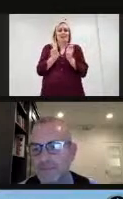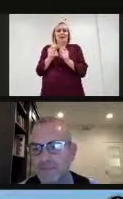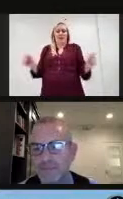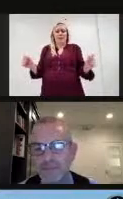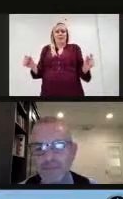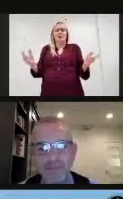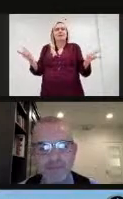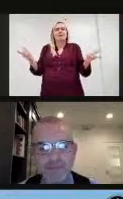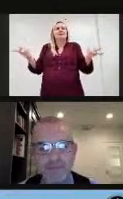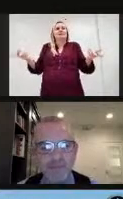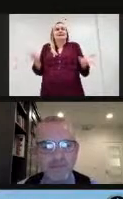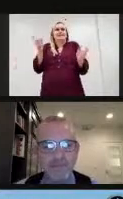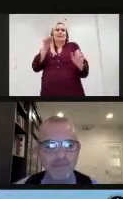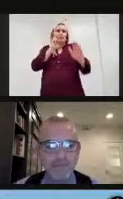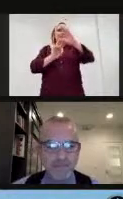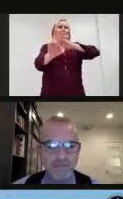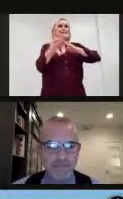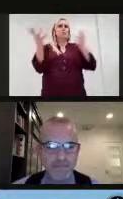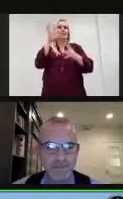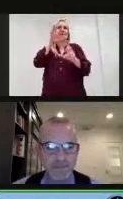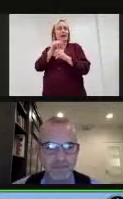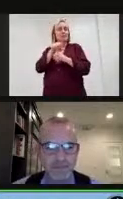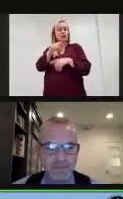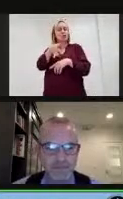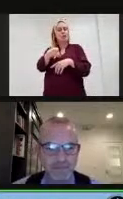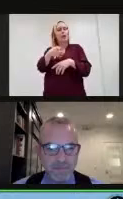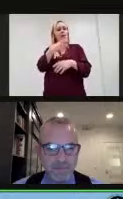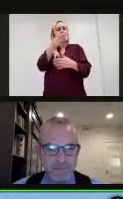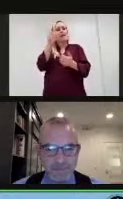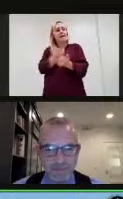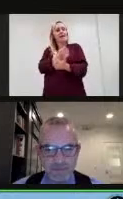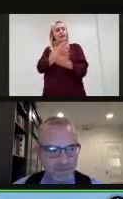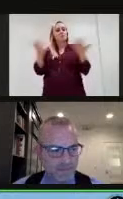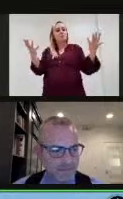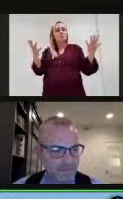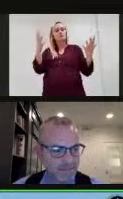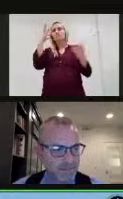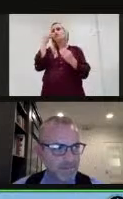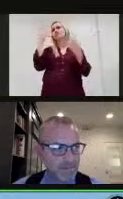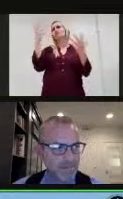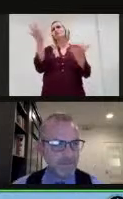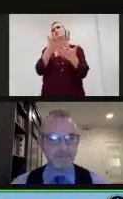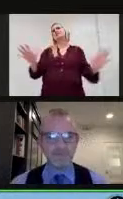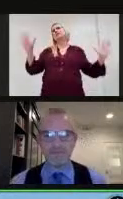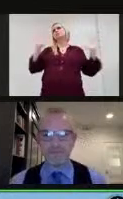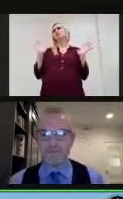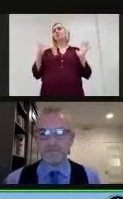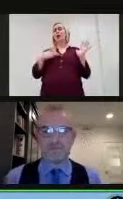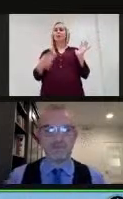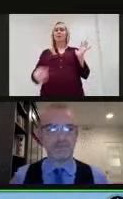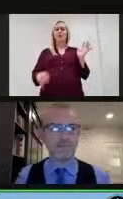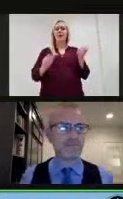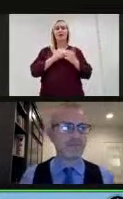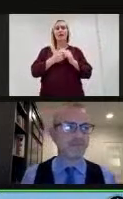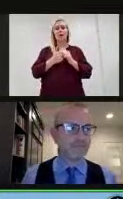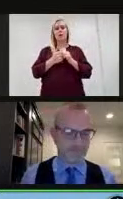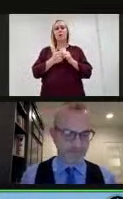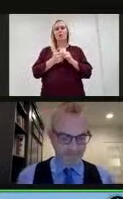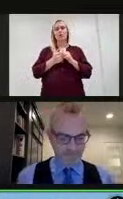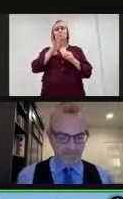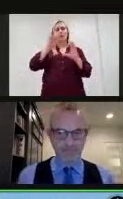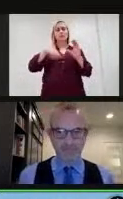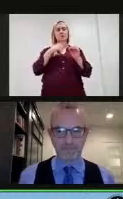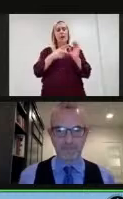the gist of what this captures. It captures everything. It's so beautifully done. I like the way it captures the